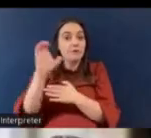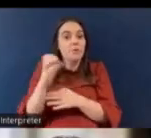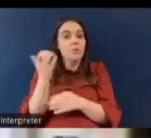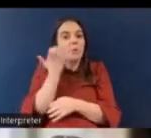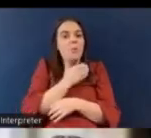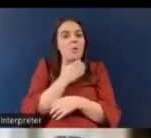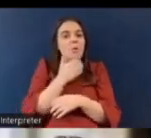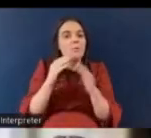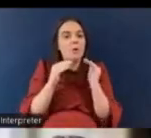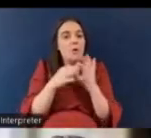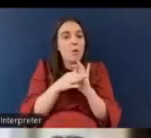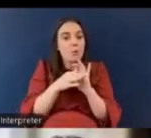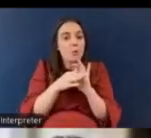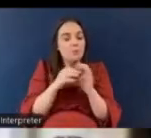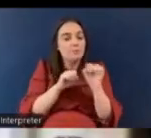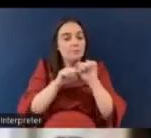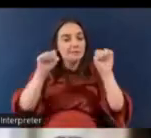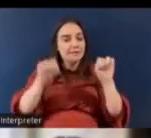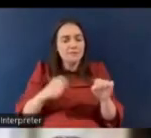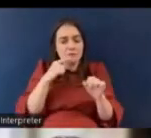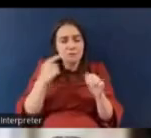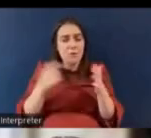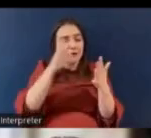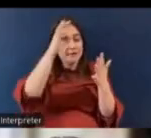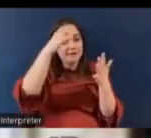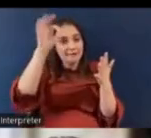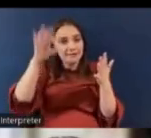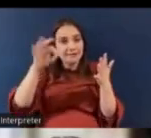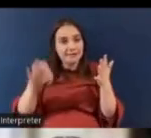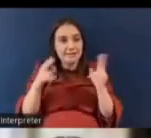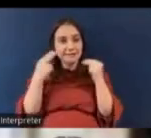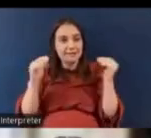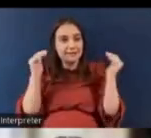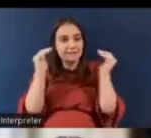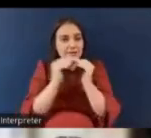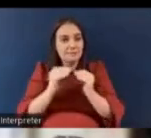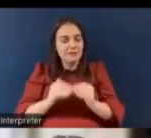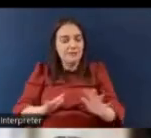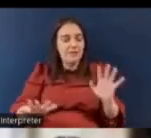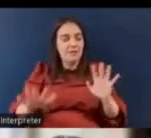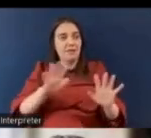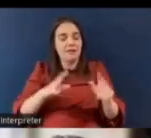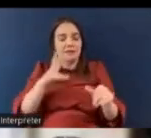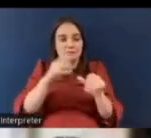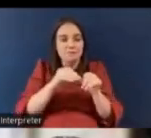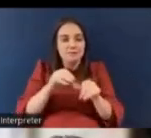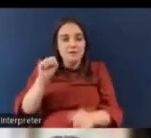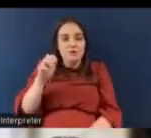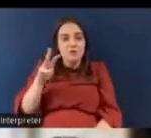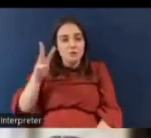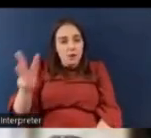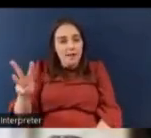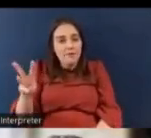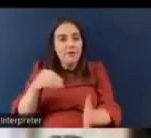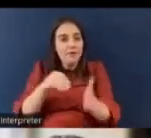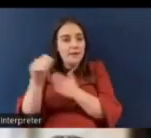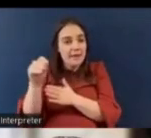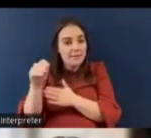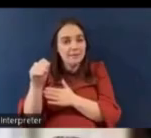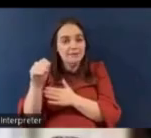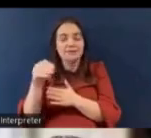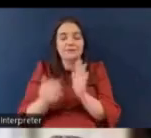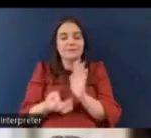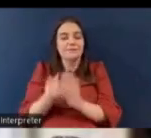scheme, but again, there's so much criteria you have to meet, and there's specific social welfare payments, and if